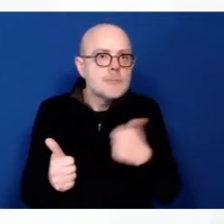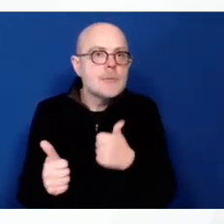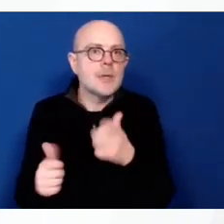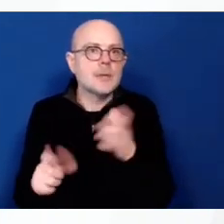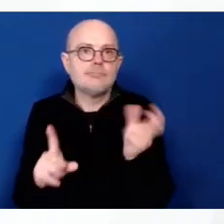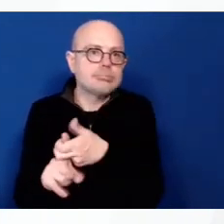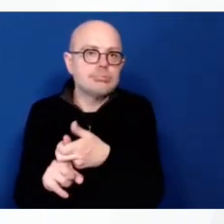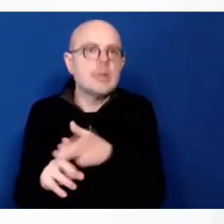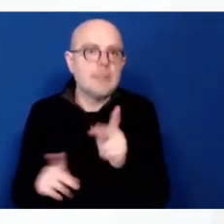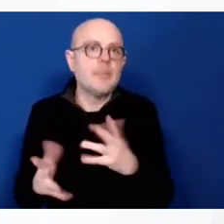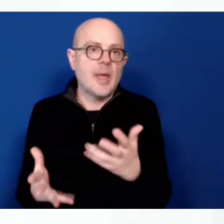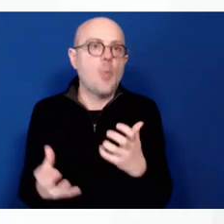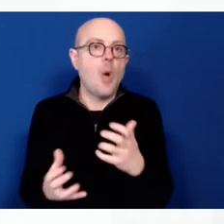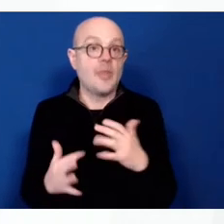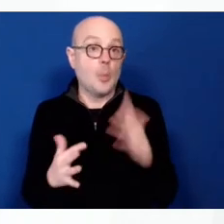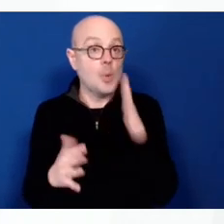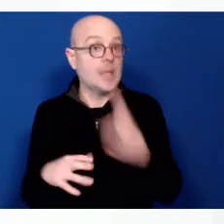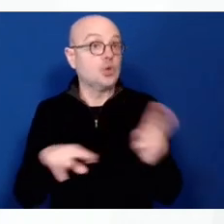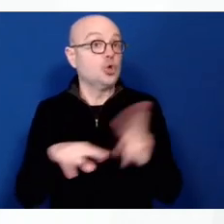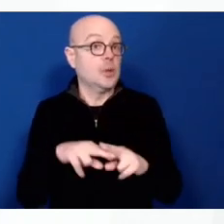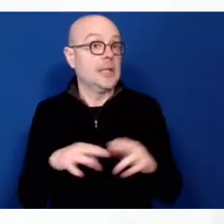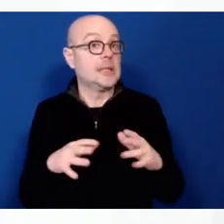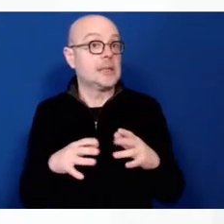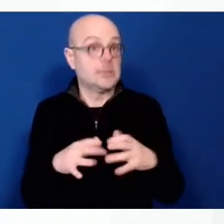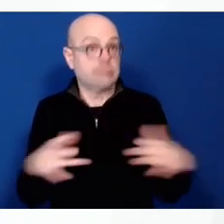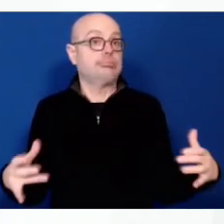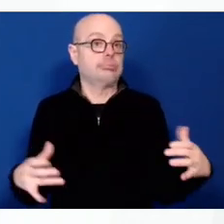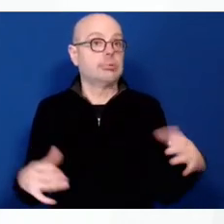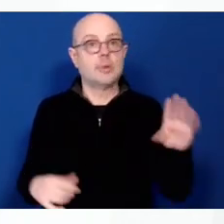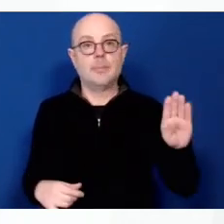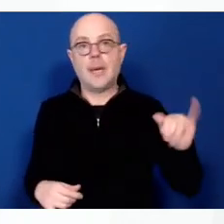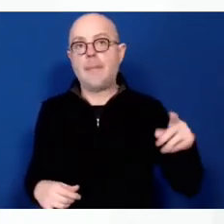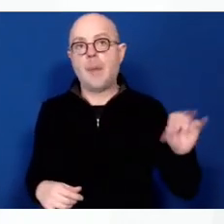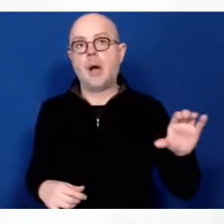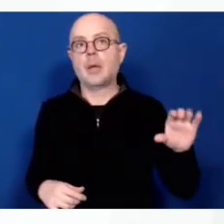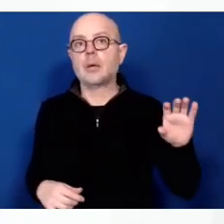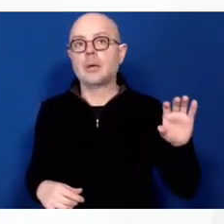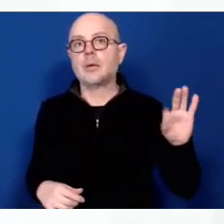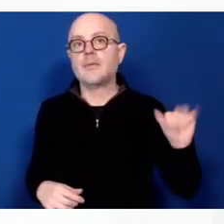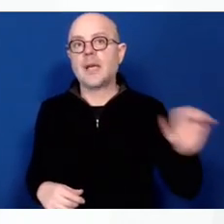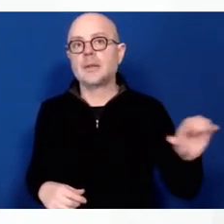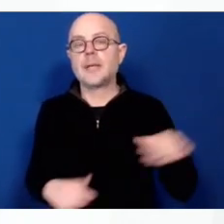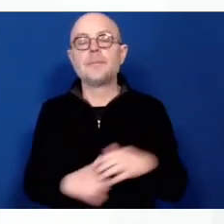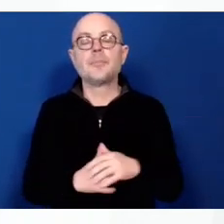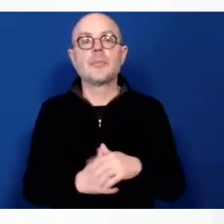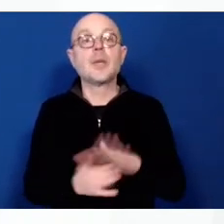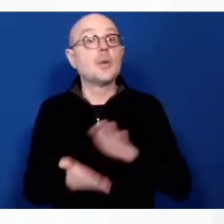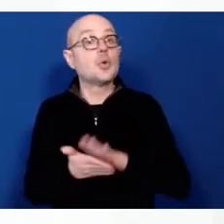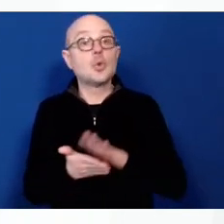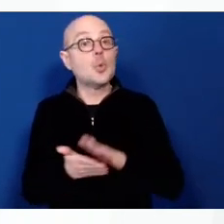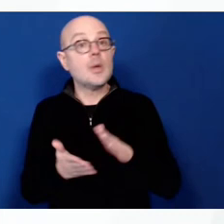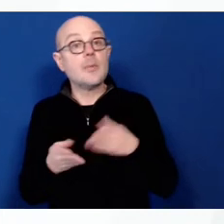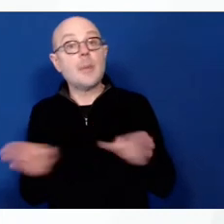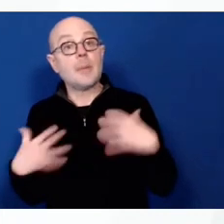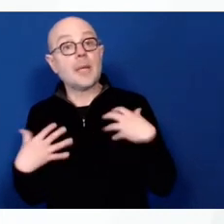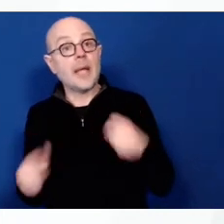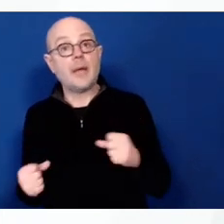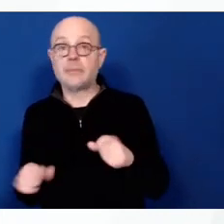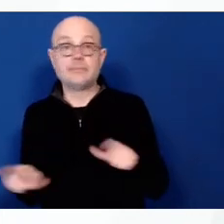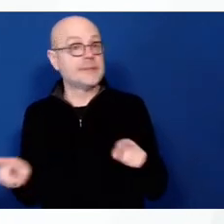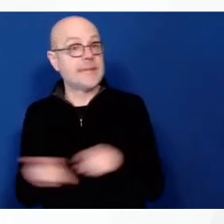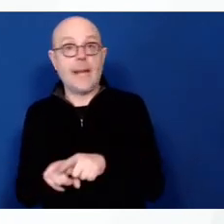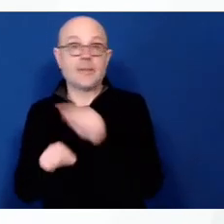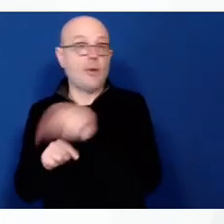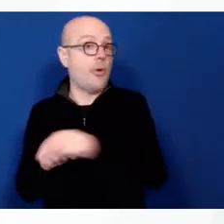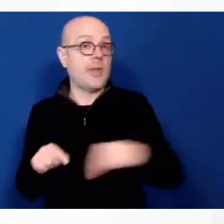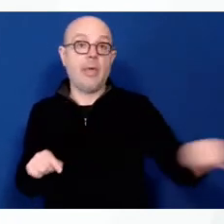increase diversity in their units. The School of Public Health is no different from the other schools, and I will have to give a shout